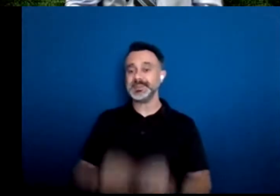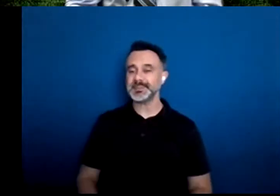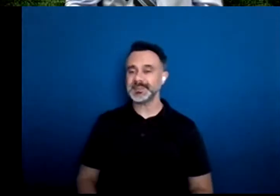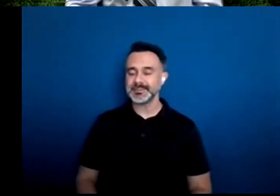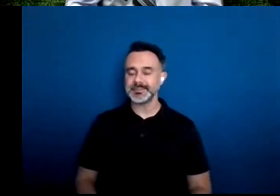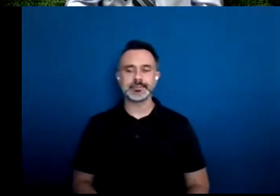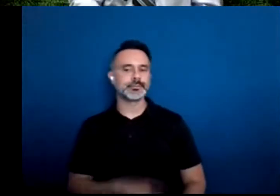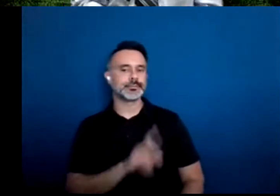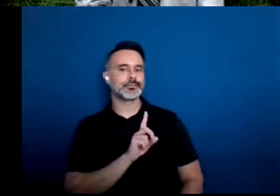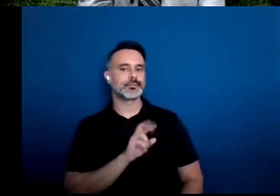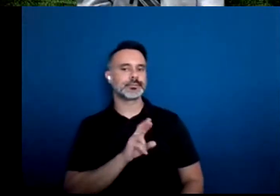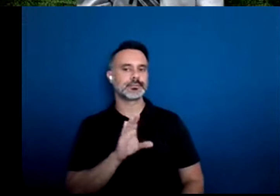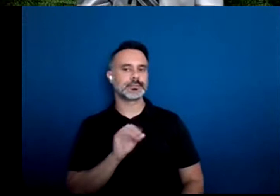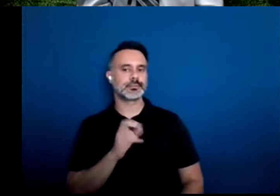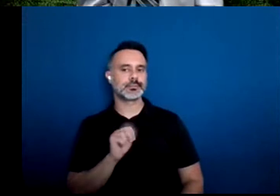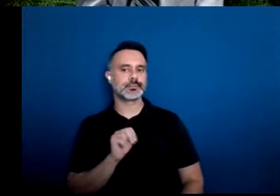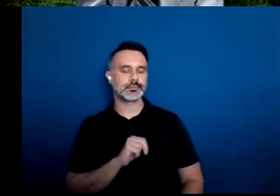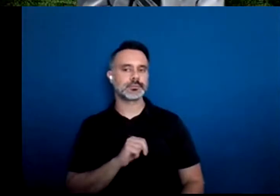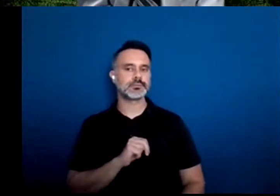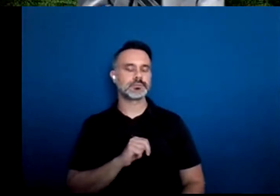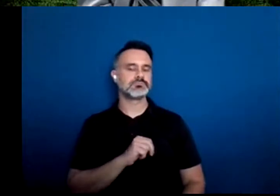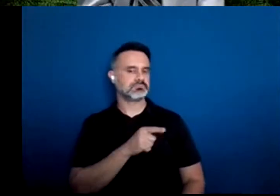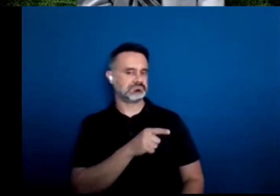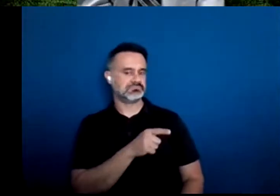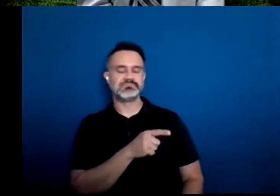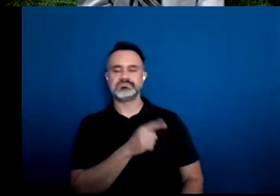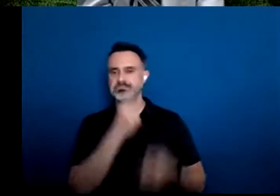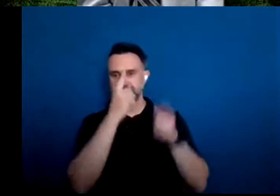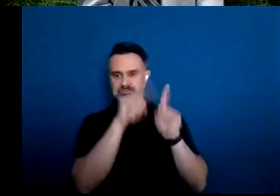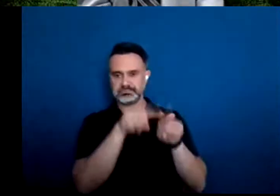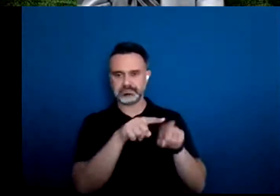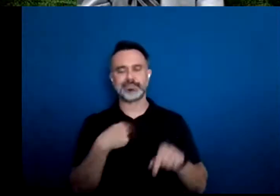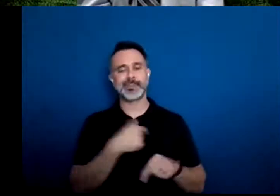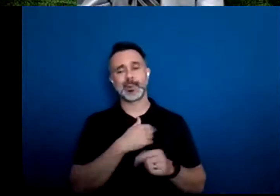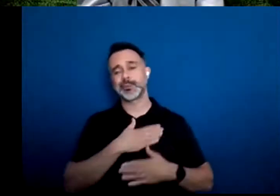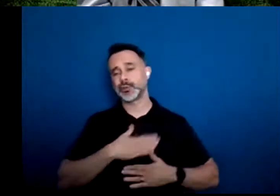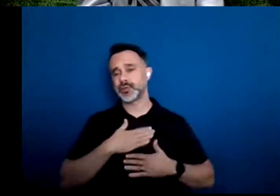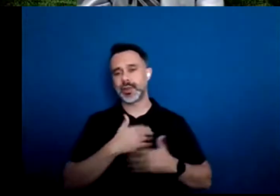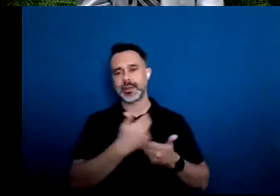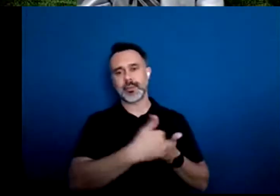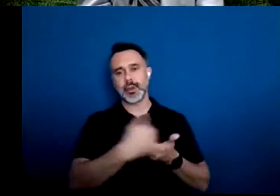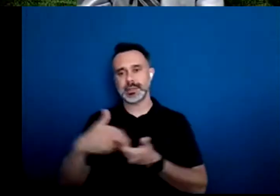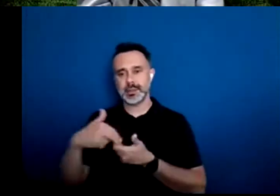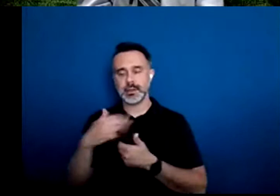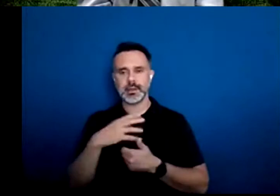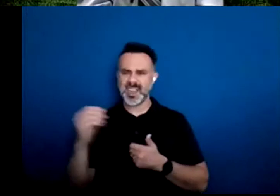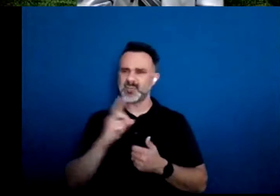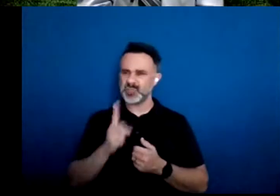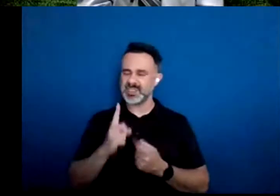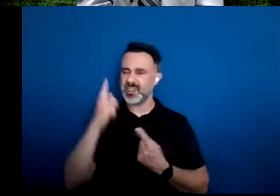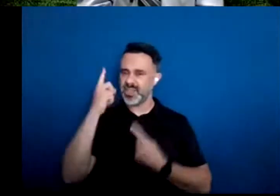Yeah, I would second that. We really appreciate the participation the thoughtfulness of the